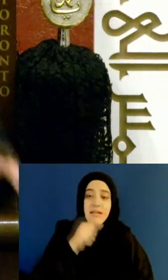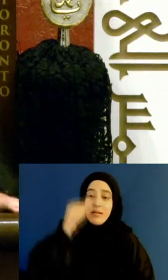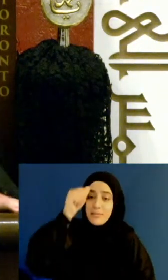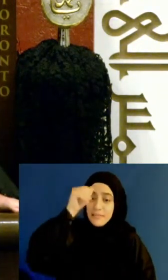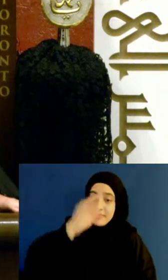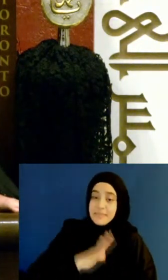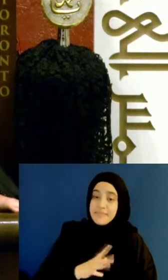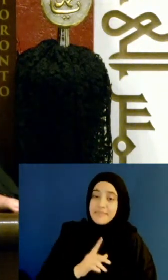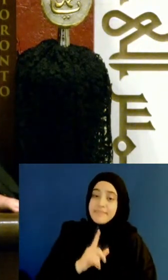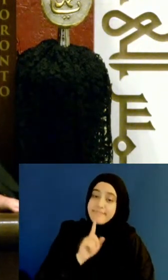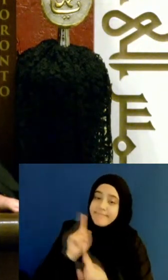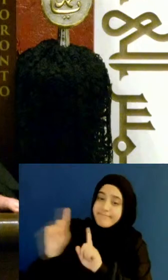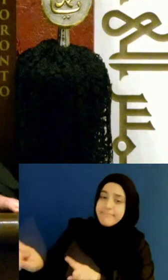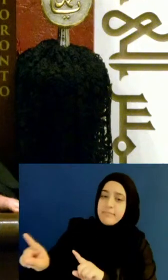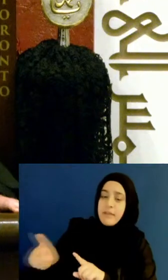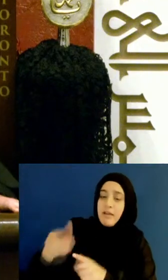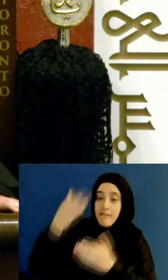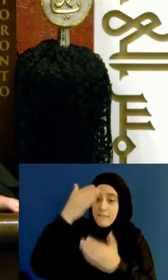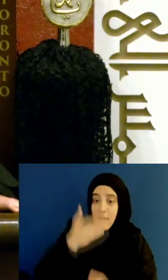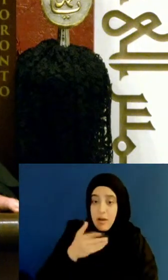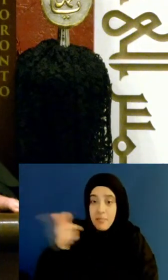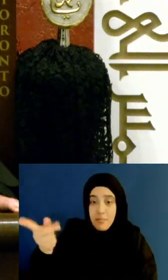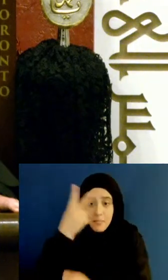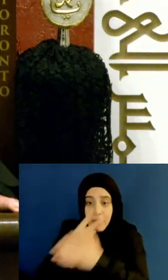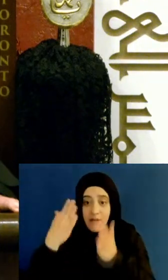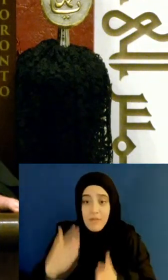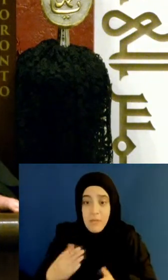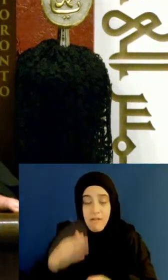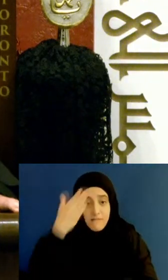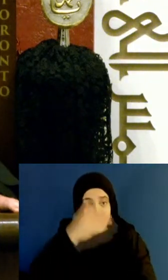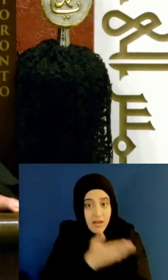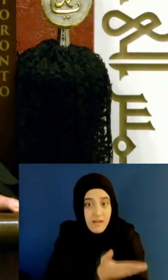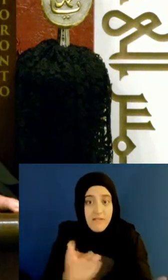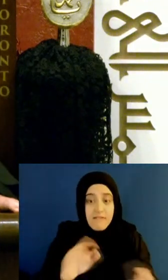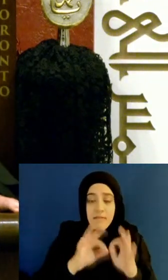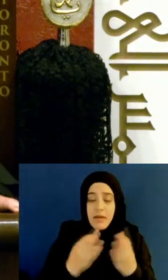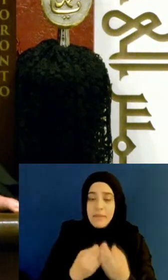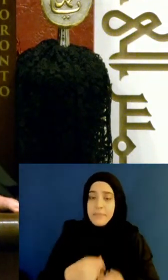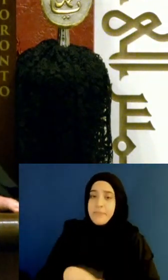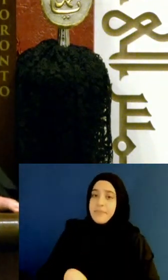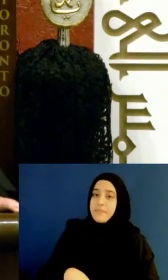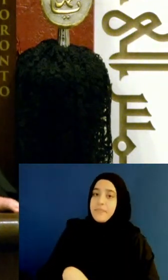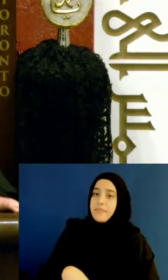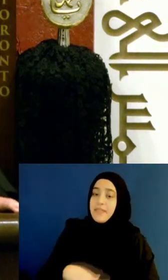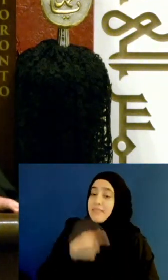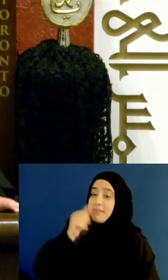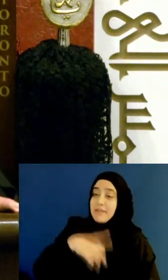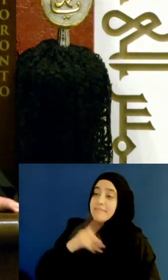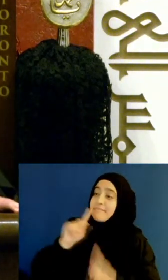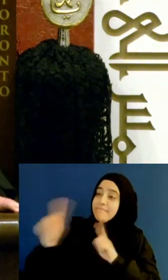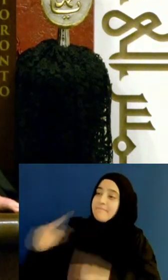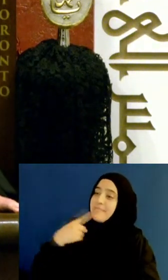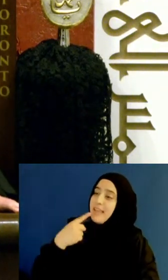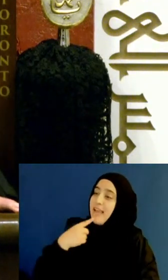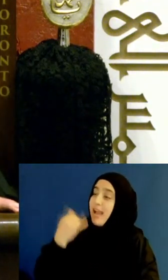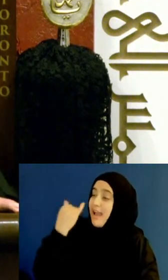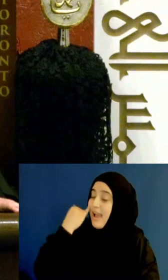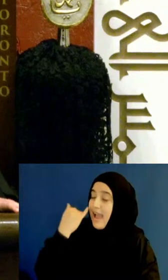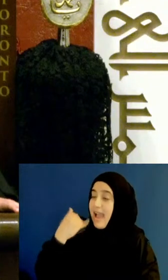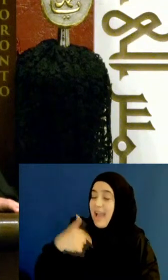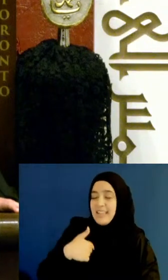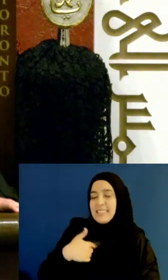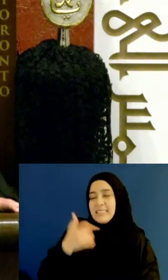of the companions was that I fear that if I take from your wealth, I may inherit some of your ego and superiority